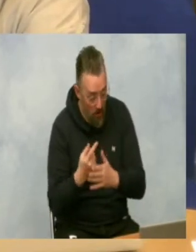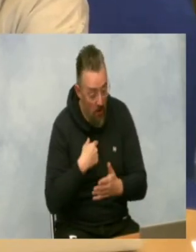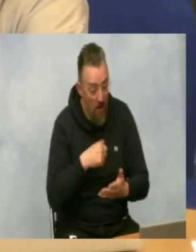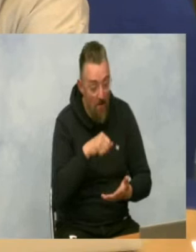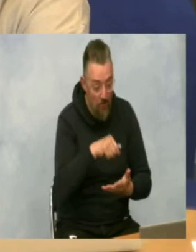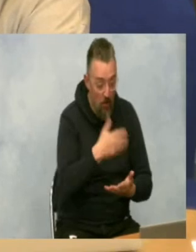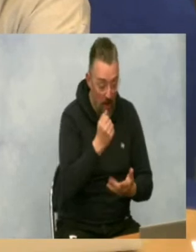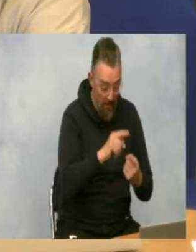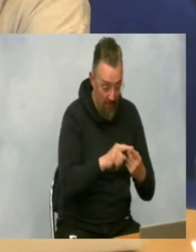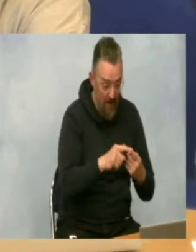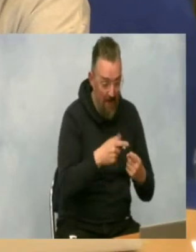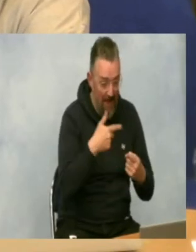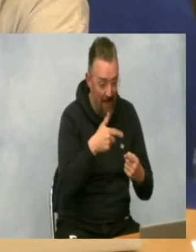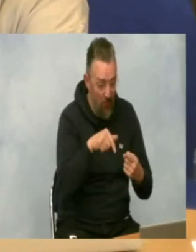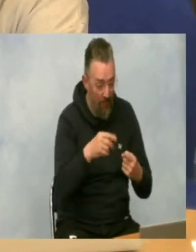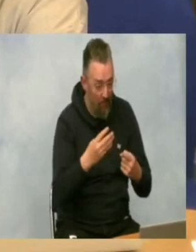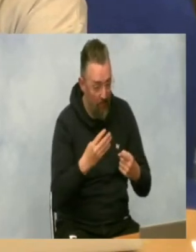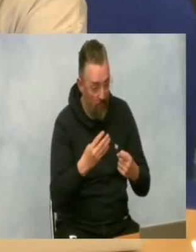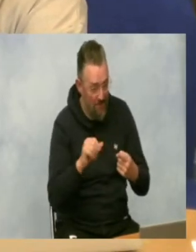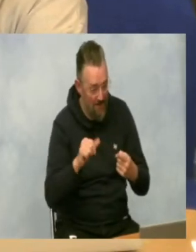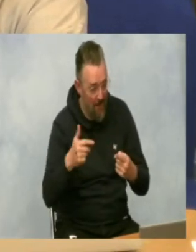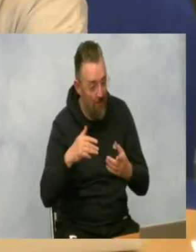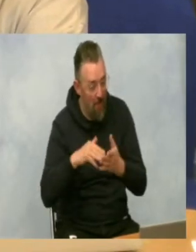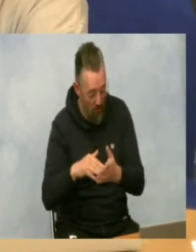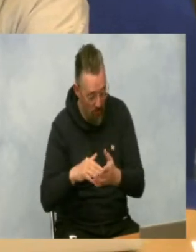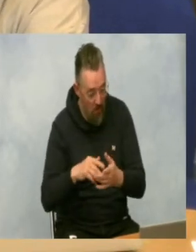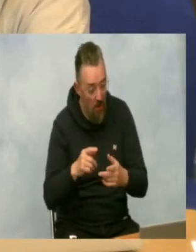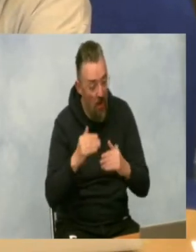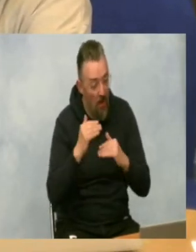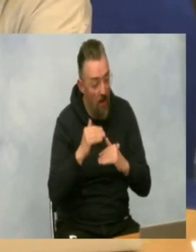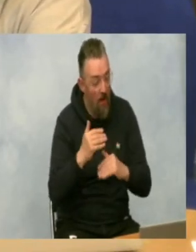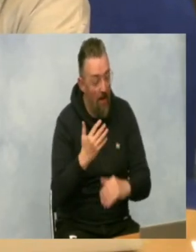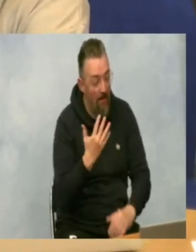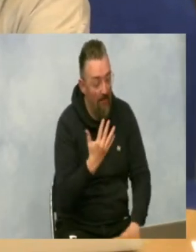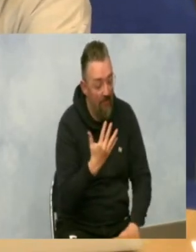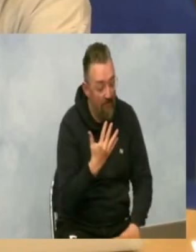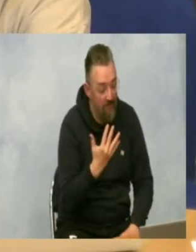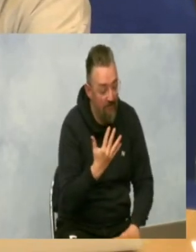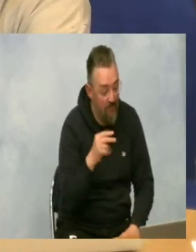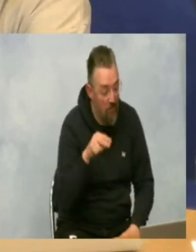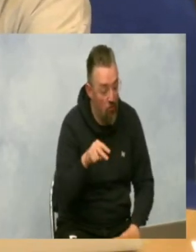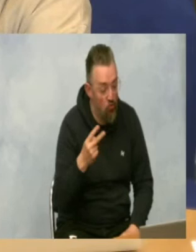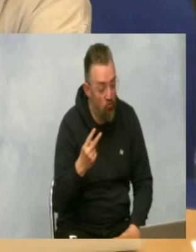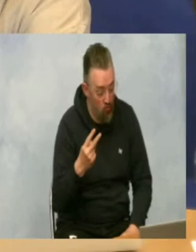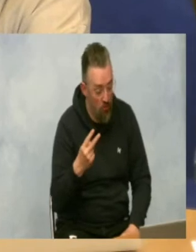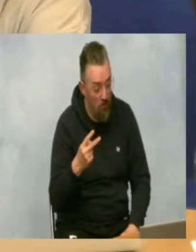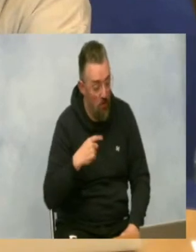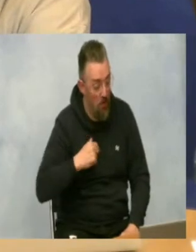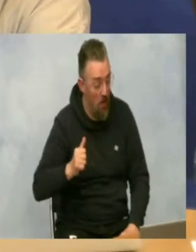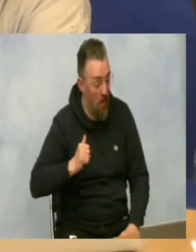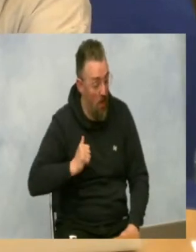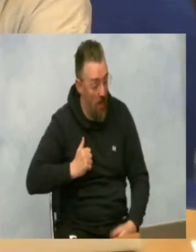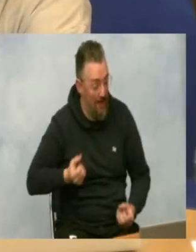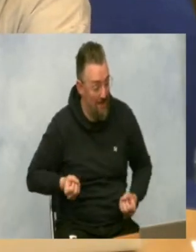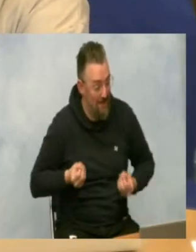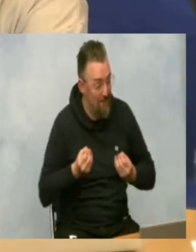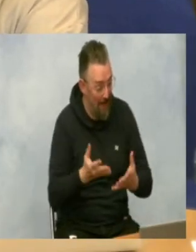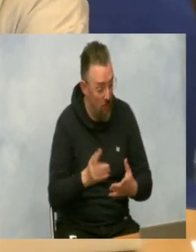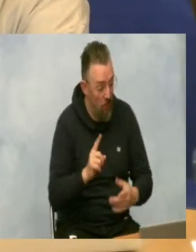of 8.486 million, and in section 5.2 we note that the anticipated spend to the 4th of November